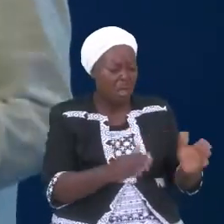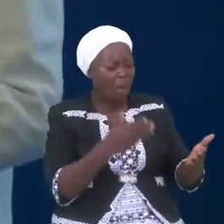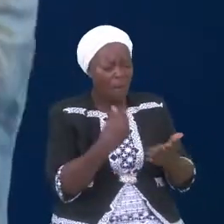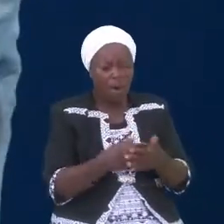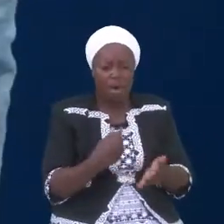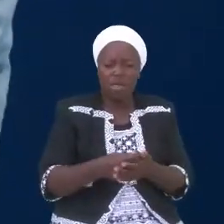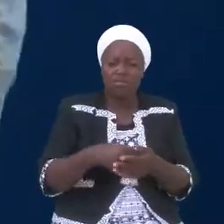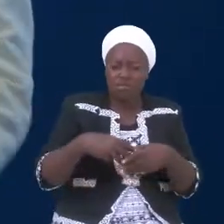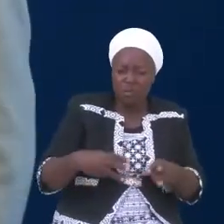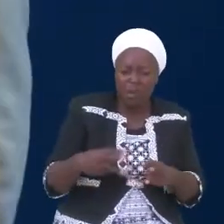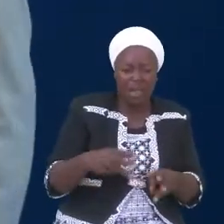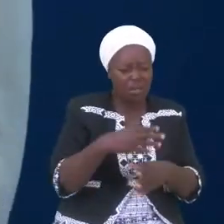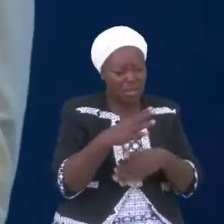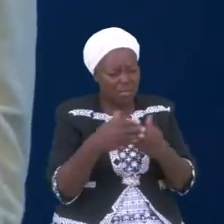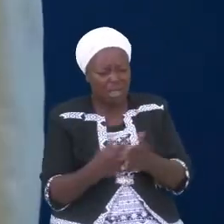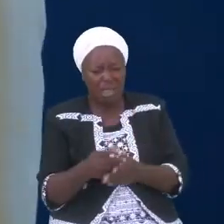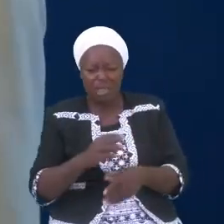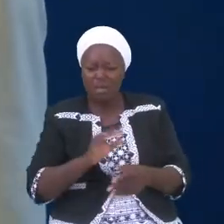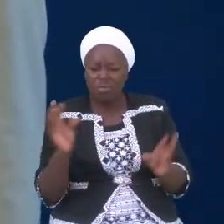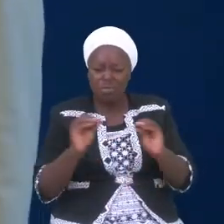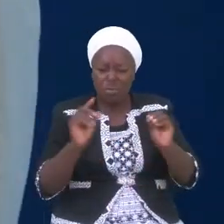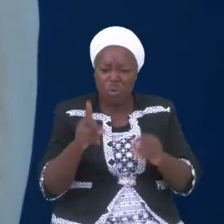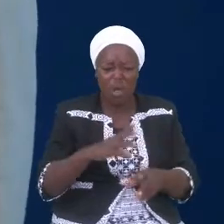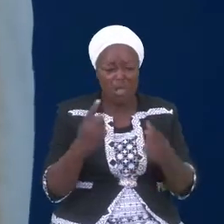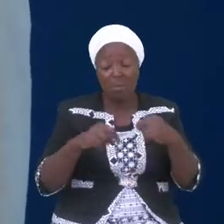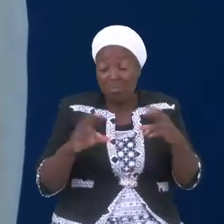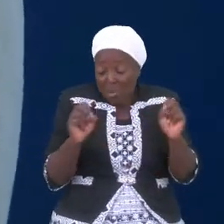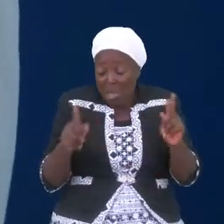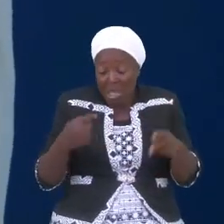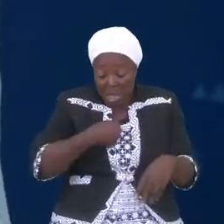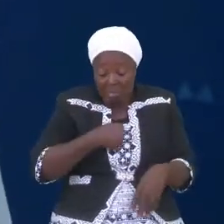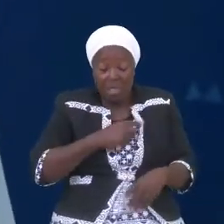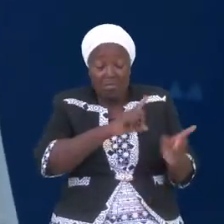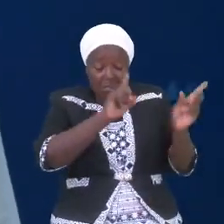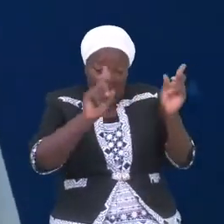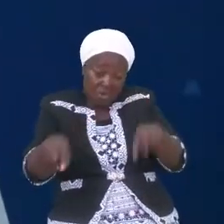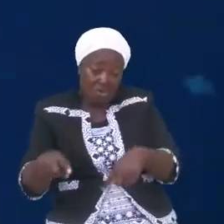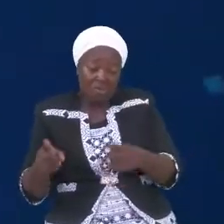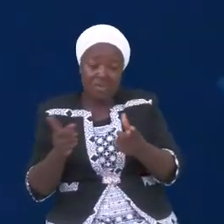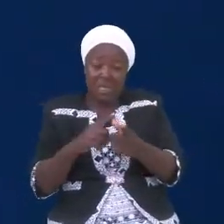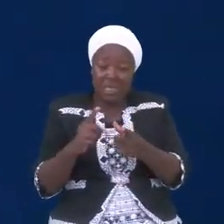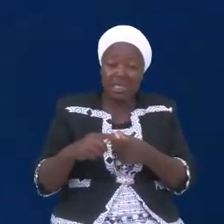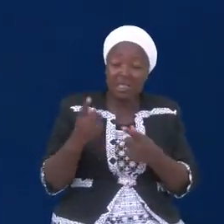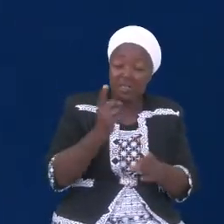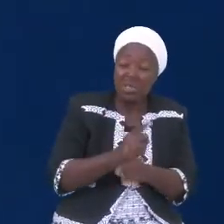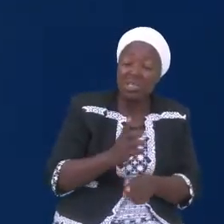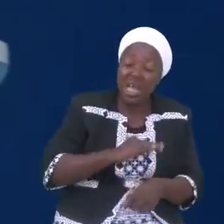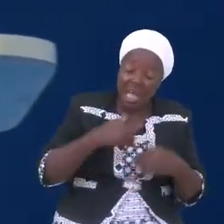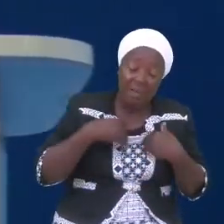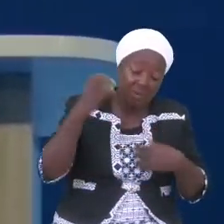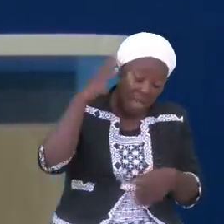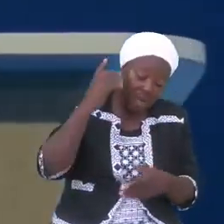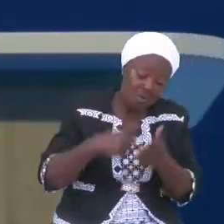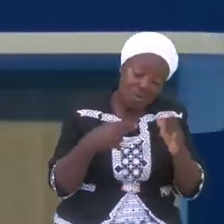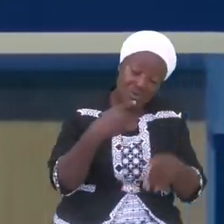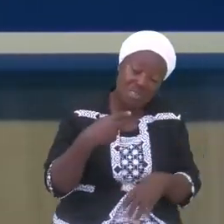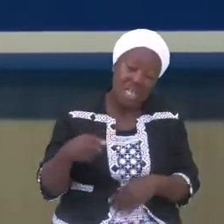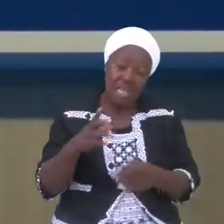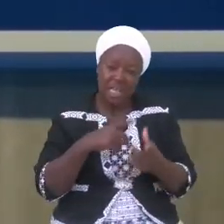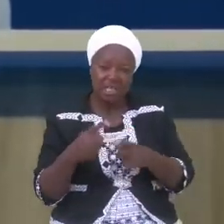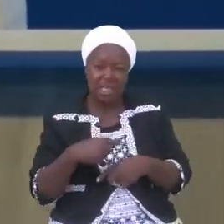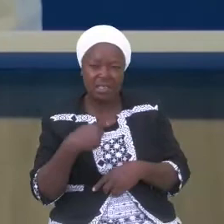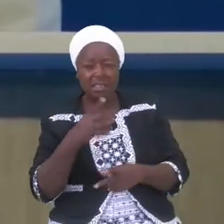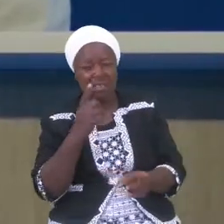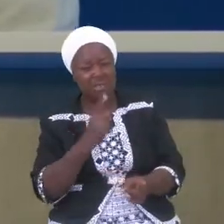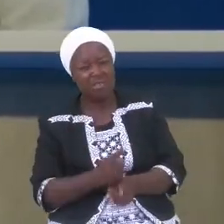that nobody came. Okay, I came too, you know. Give attention to what you've said. Just